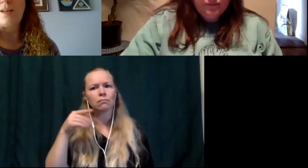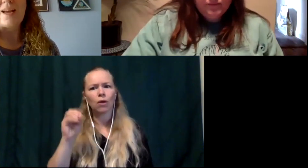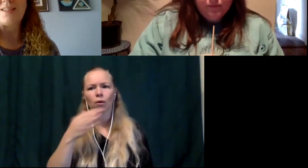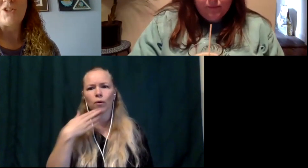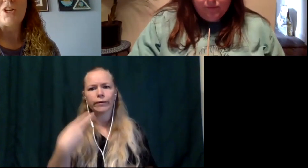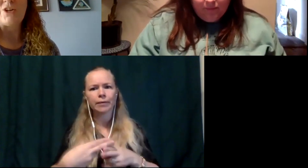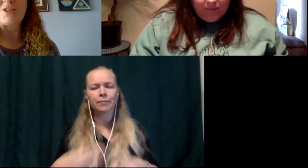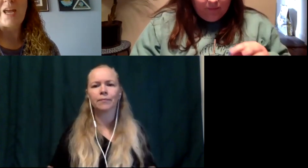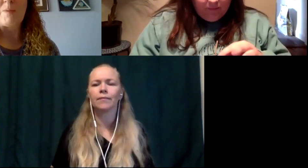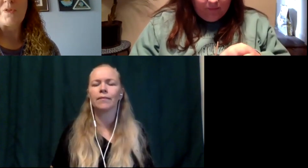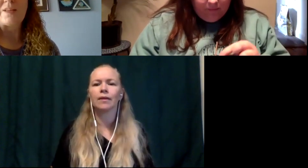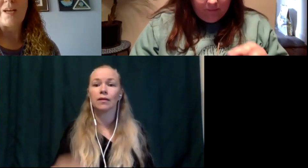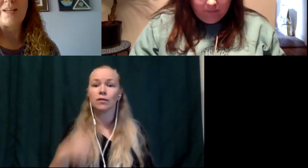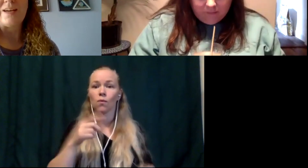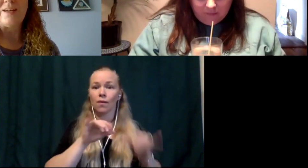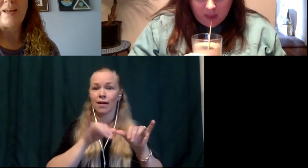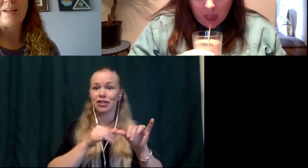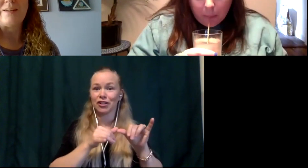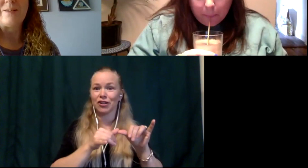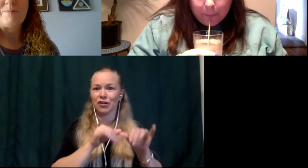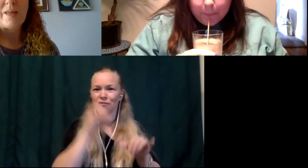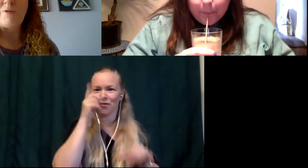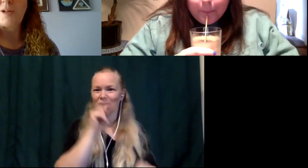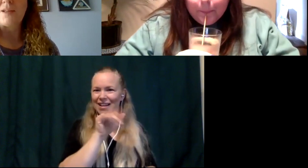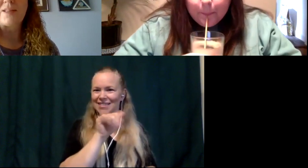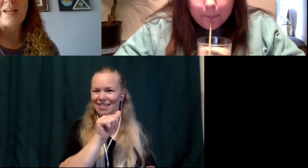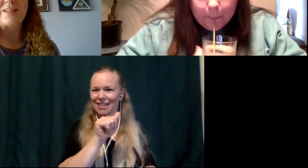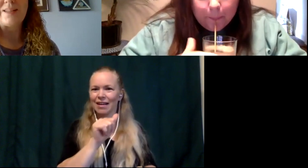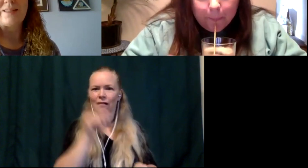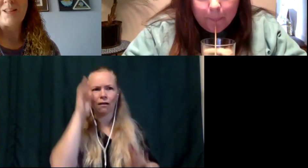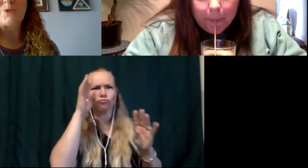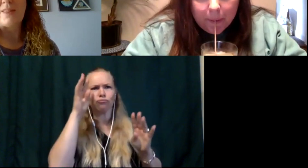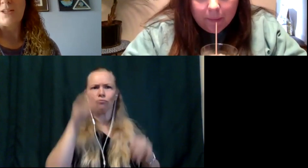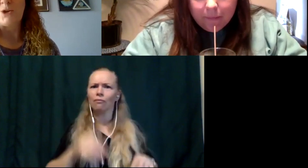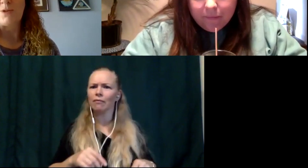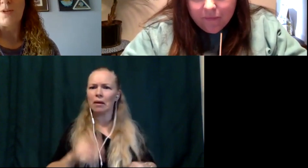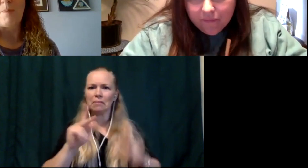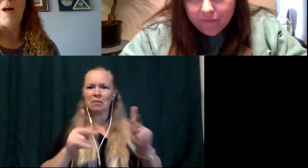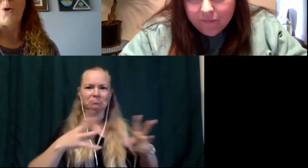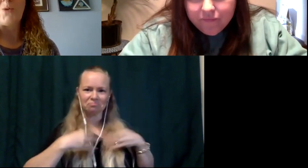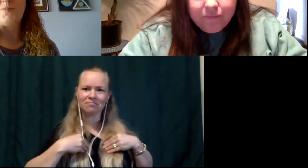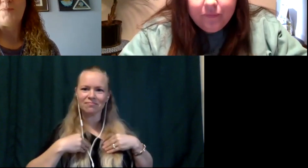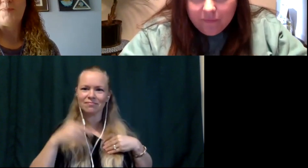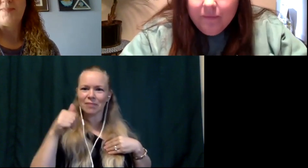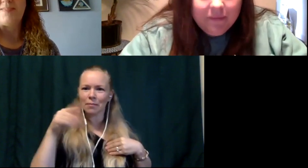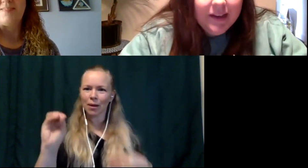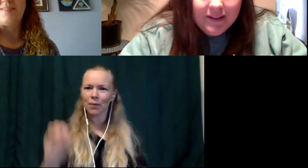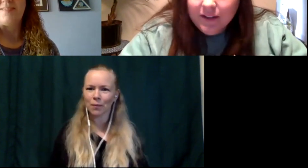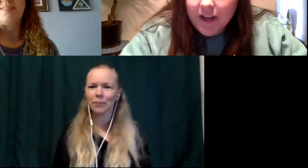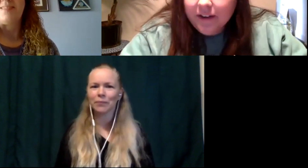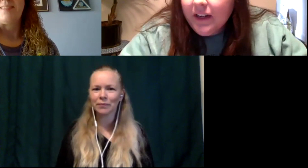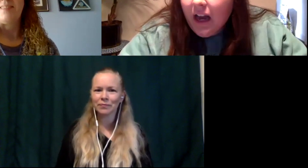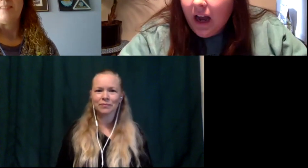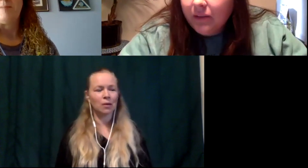one of the NASA engineers came up with this idea and everybody else liked it, and that's why they chose Apollo.